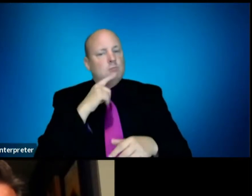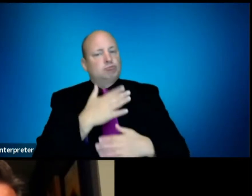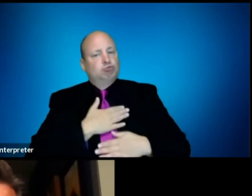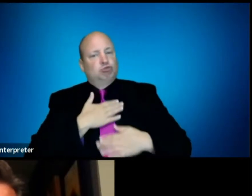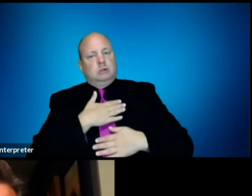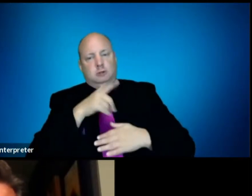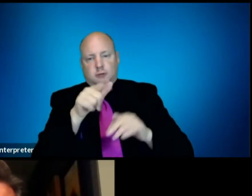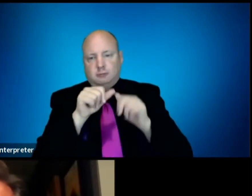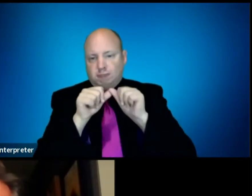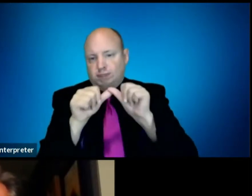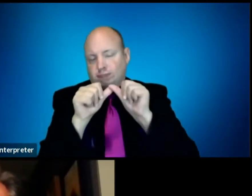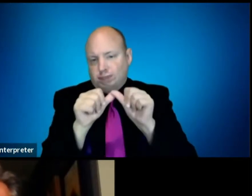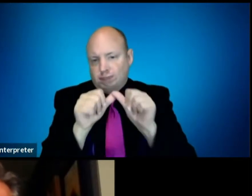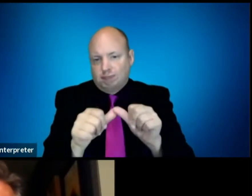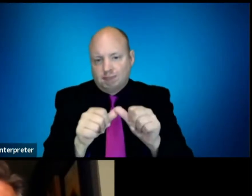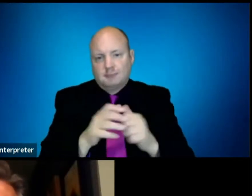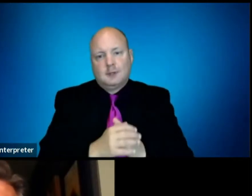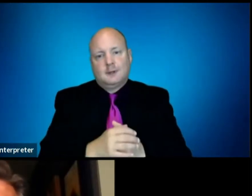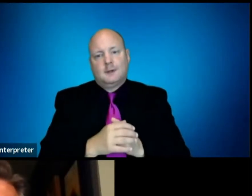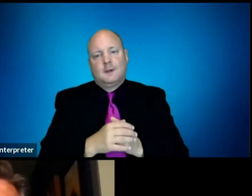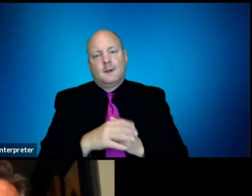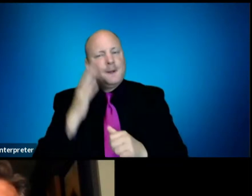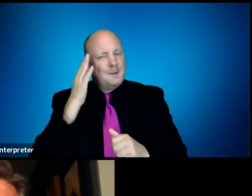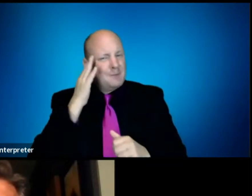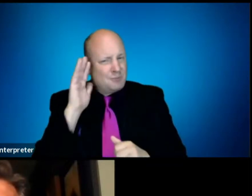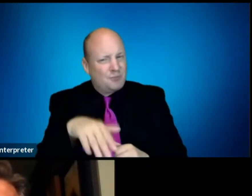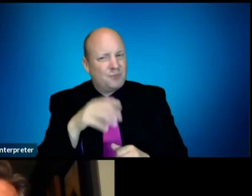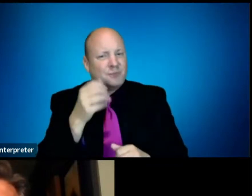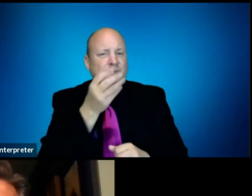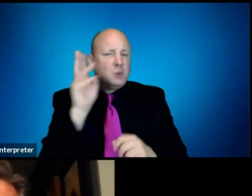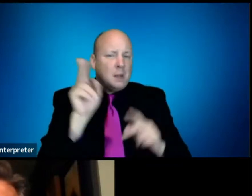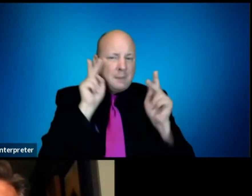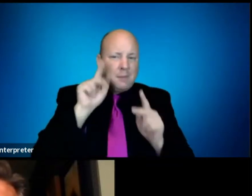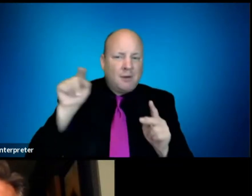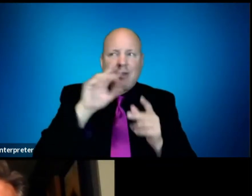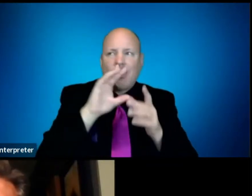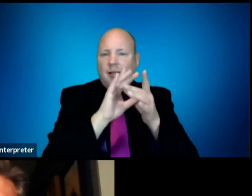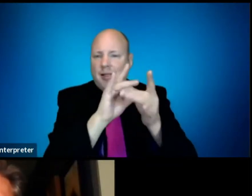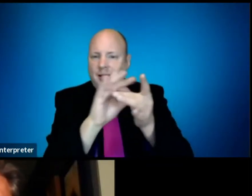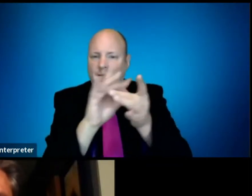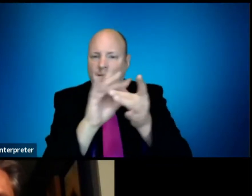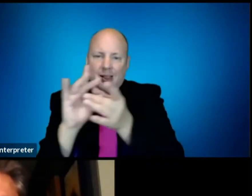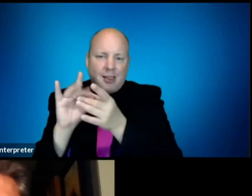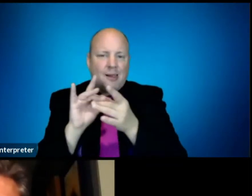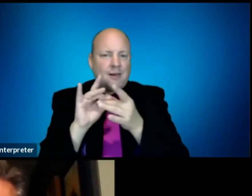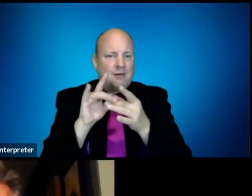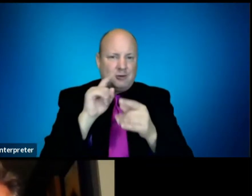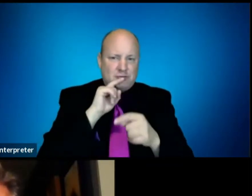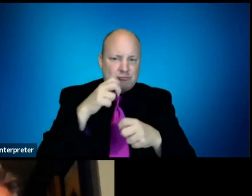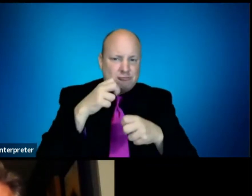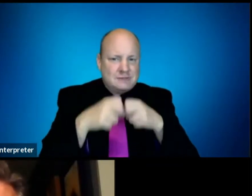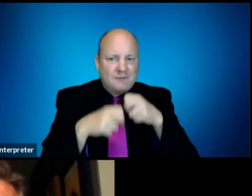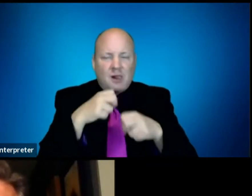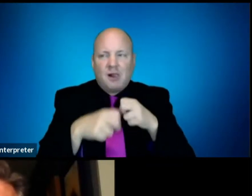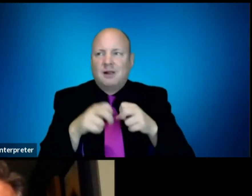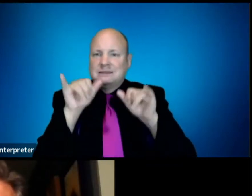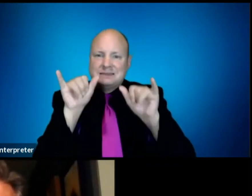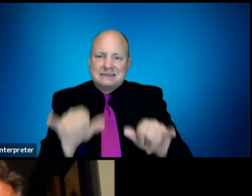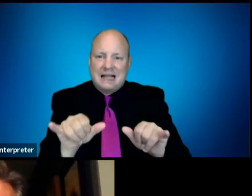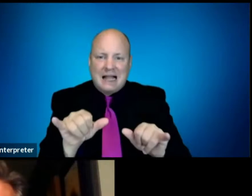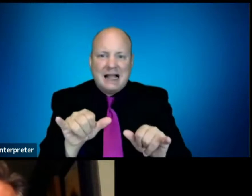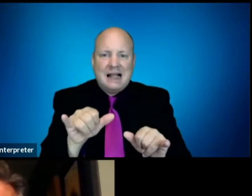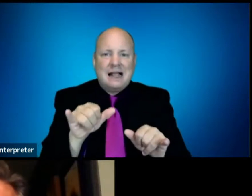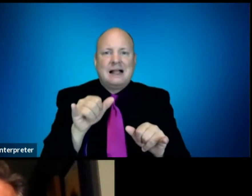Knowing, as a couple people have talked about, just kind of this difficulty of maintaining in-person learning during a really unprecedented